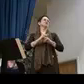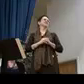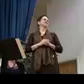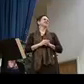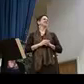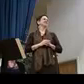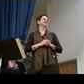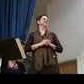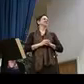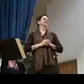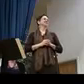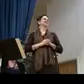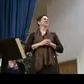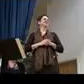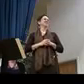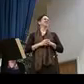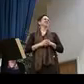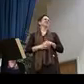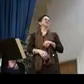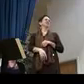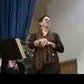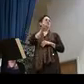Lisa J. Mansfield.